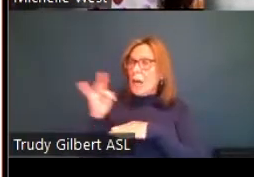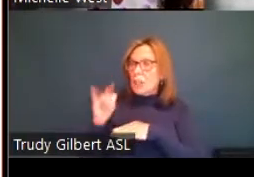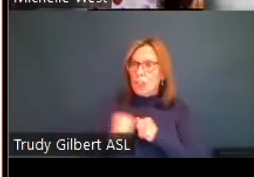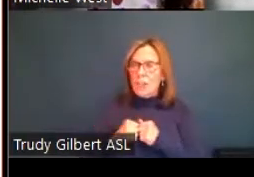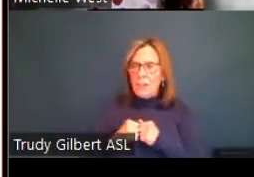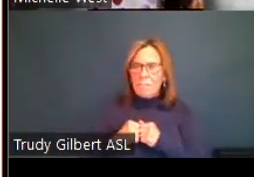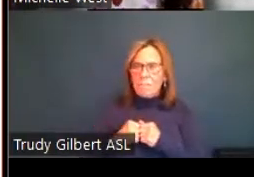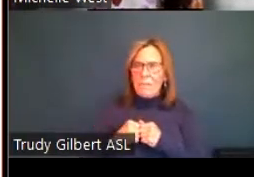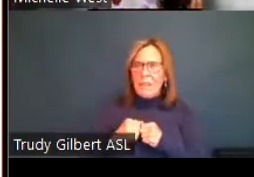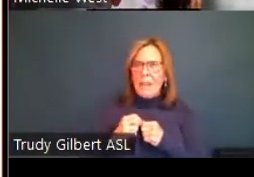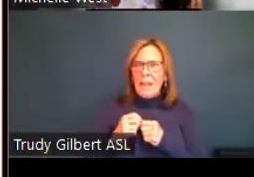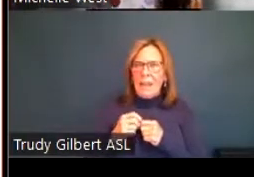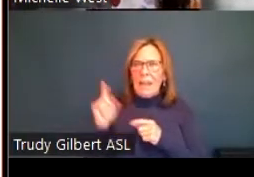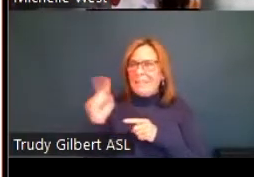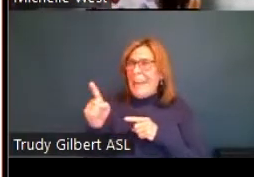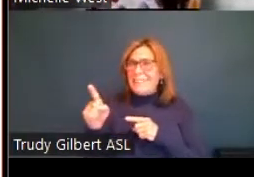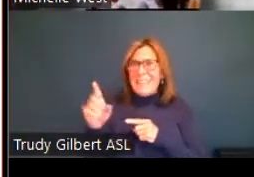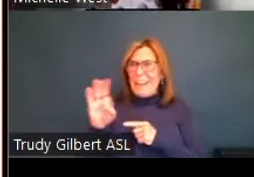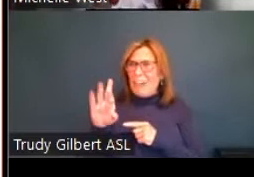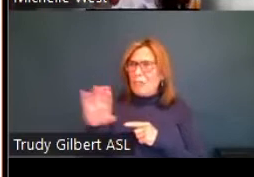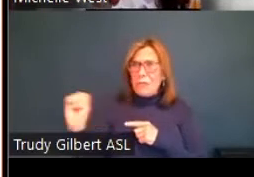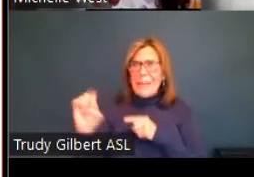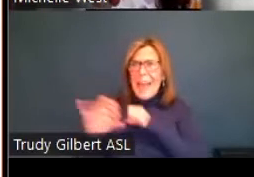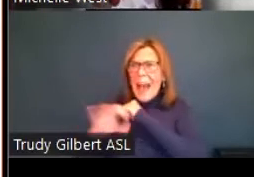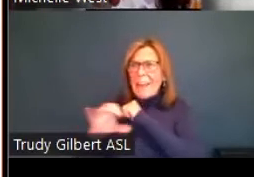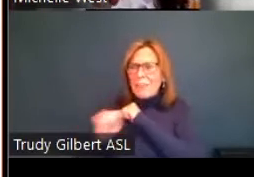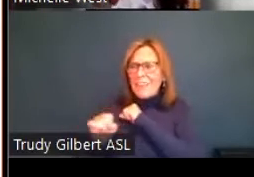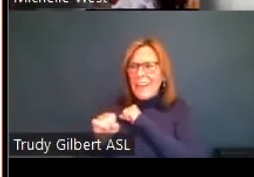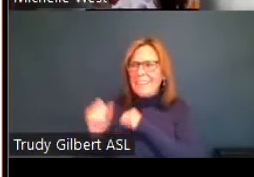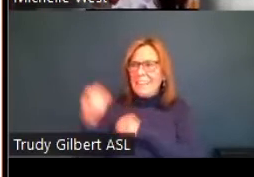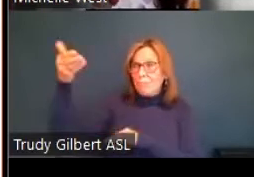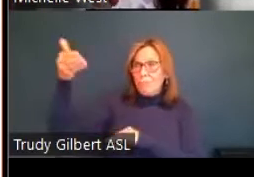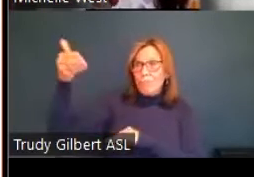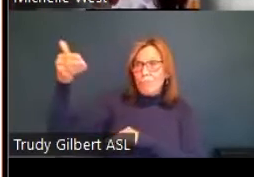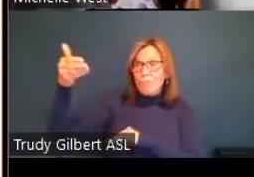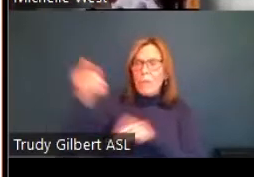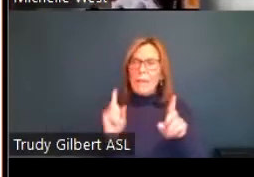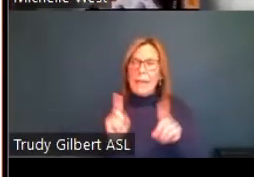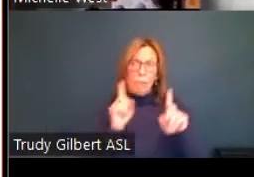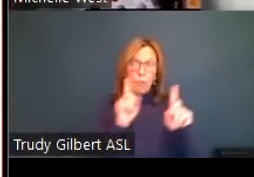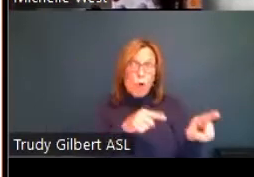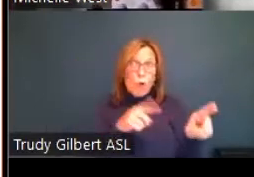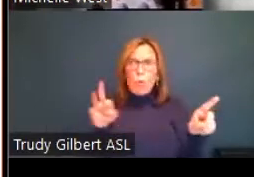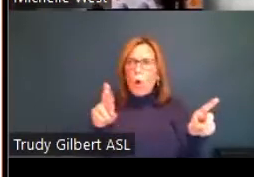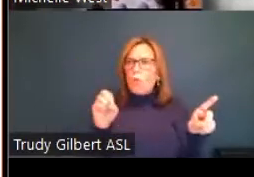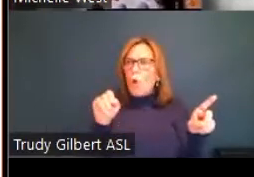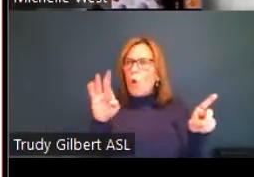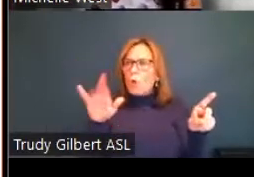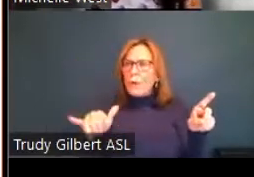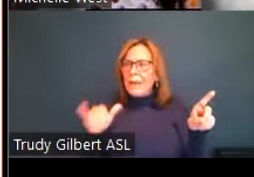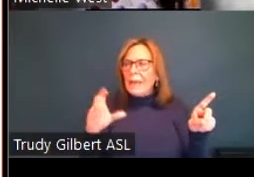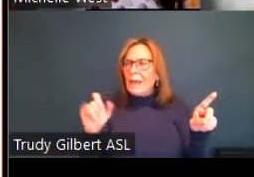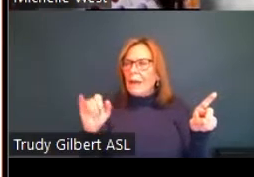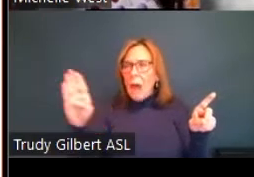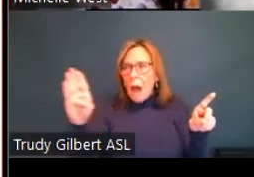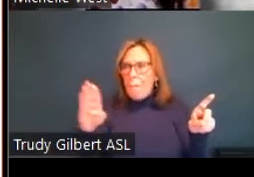considered a free form of advertising. And it's presentations. If you go to a Rotary Club, a Sertoma meeting, something like that in